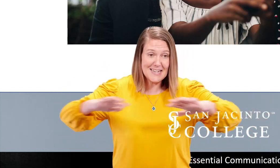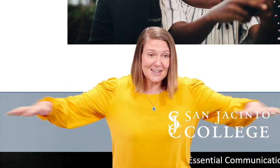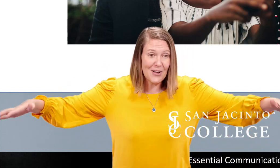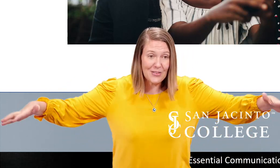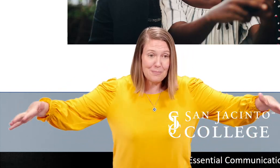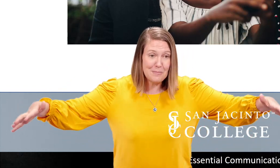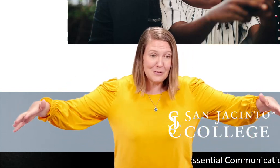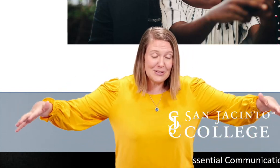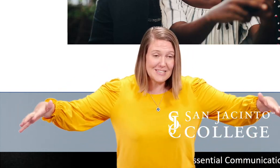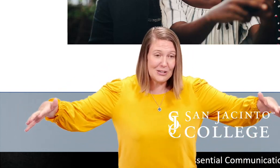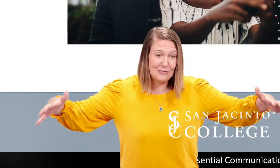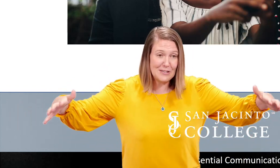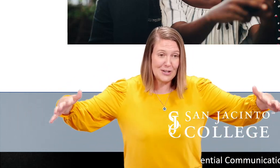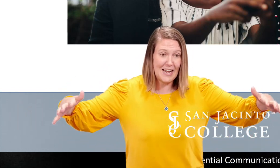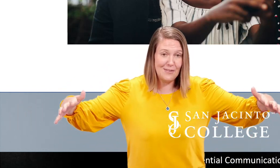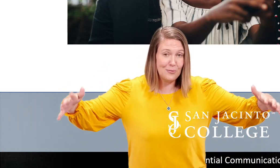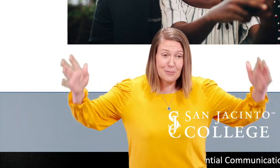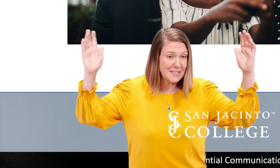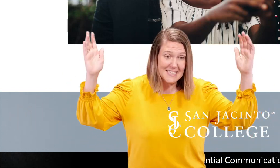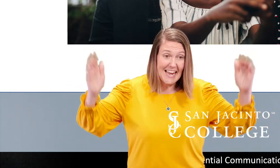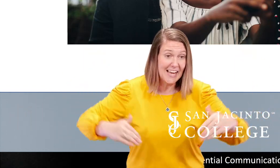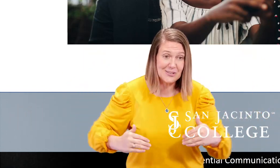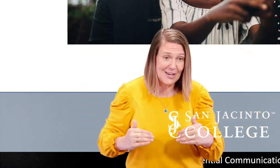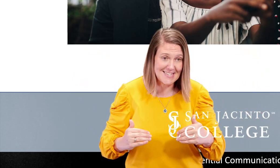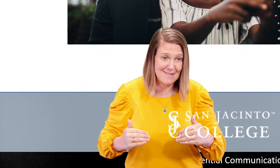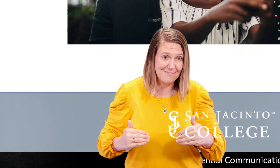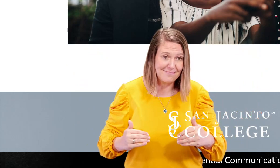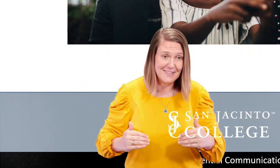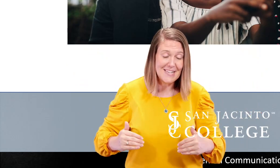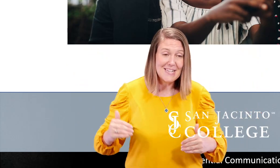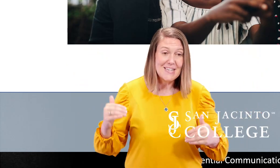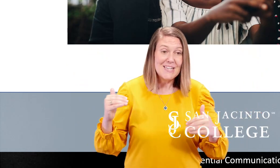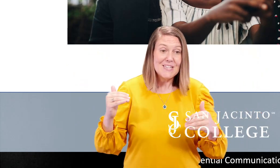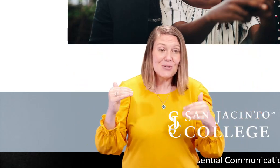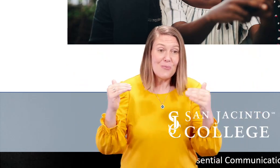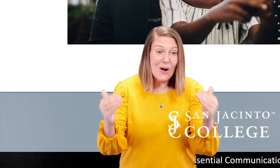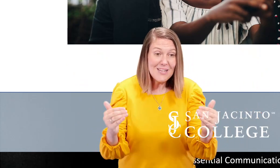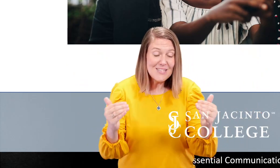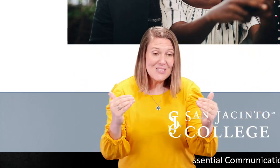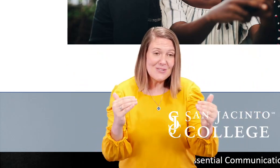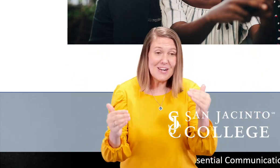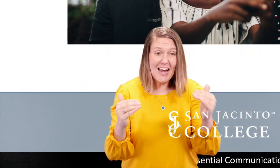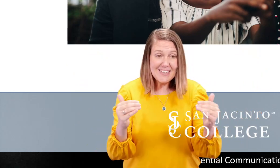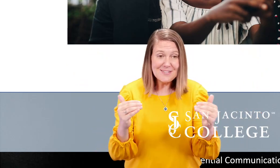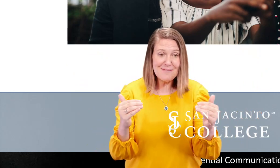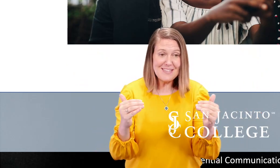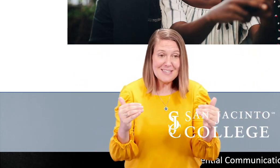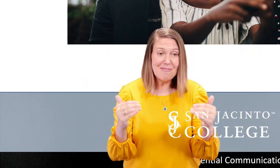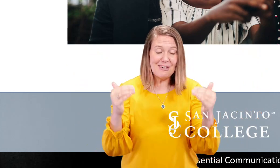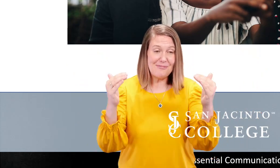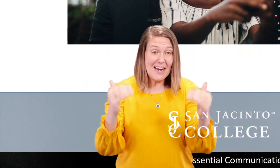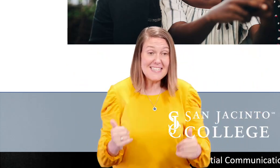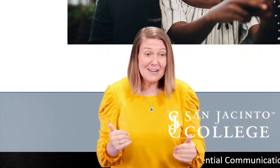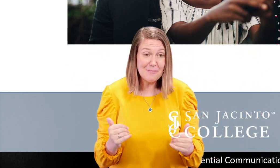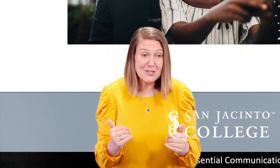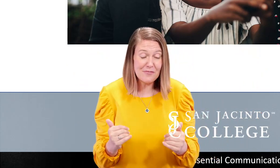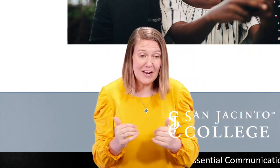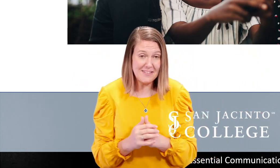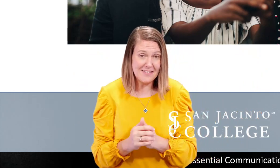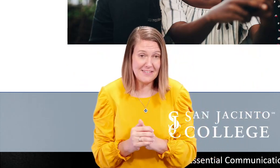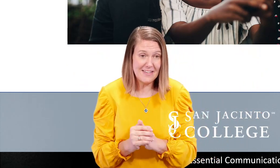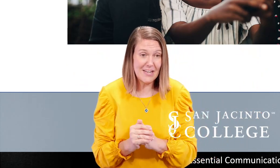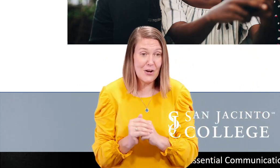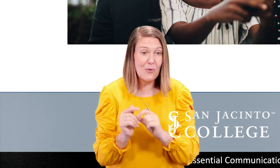would say write down all the people you consider friends right now. We're about to categorize them. So I want you to do kind of something similar. Write down a bunch